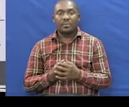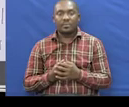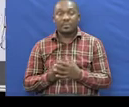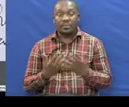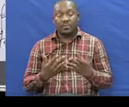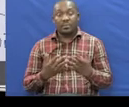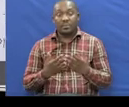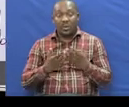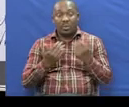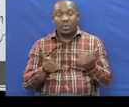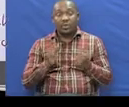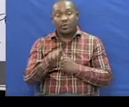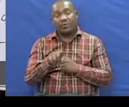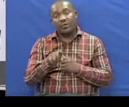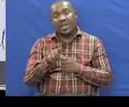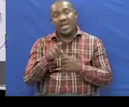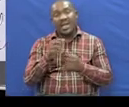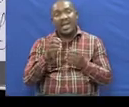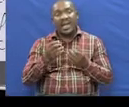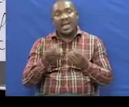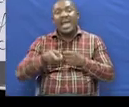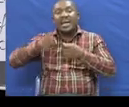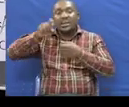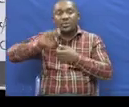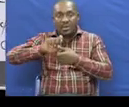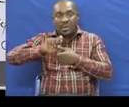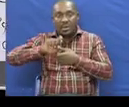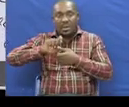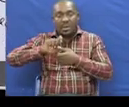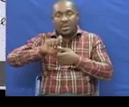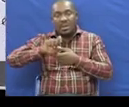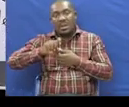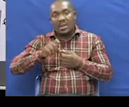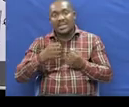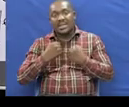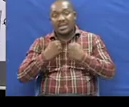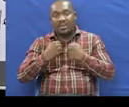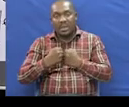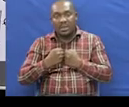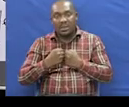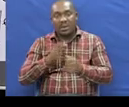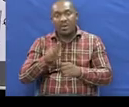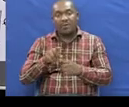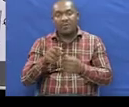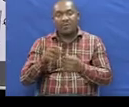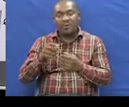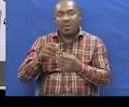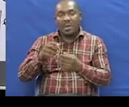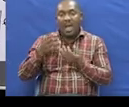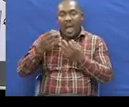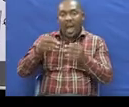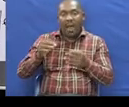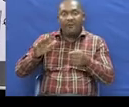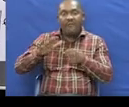How is this? Normally, when you refer the general chemistry, the rules